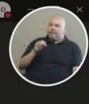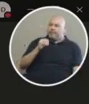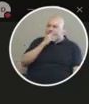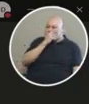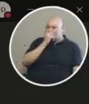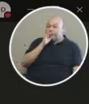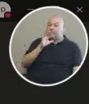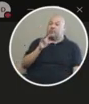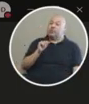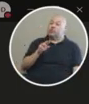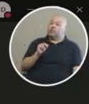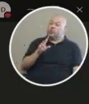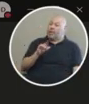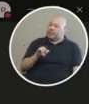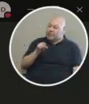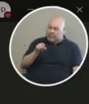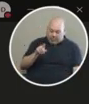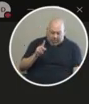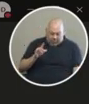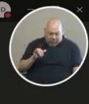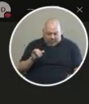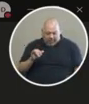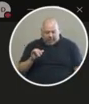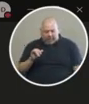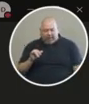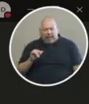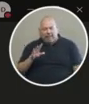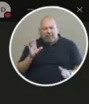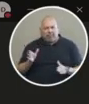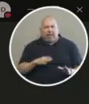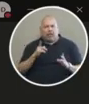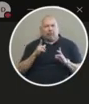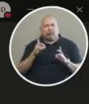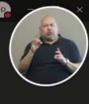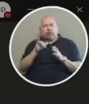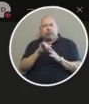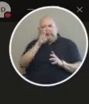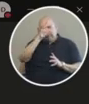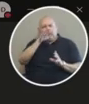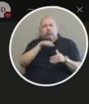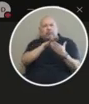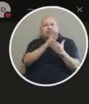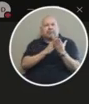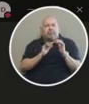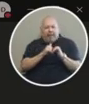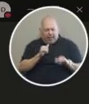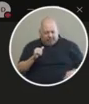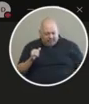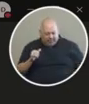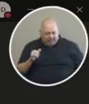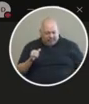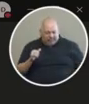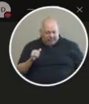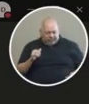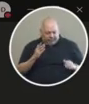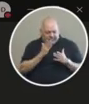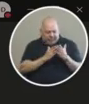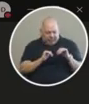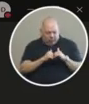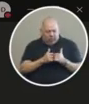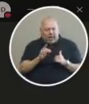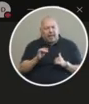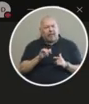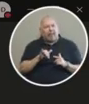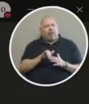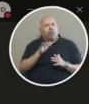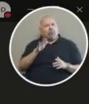And Tracy Jerome and her folks can put a plan together to do just that, to address it somehow, some way. To your point, it would